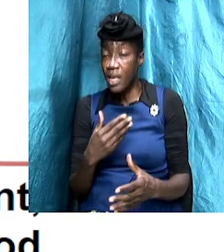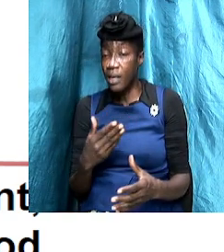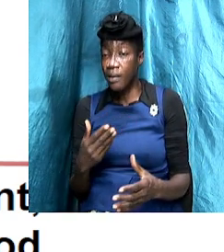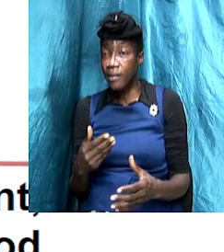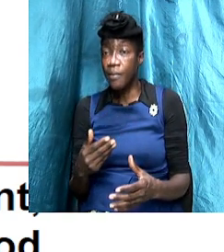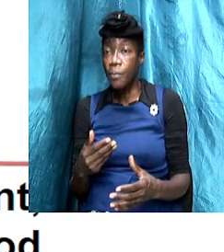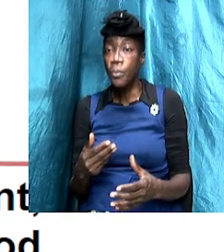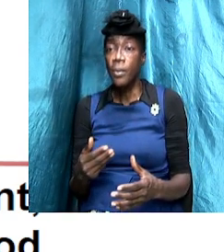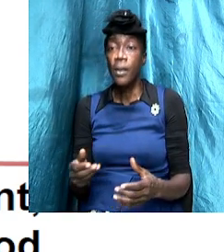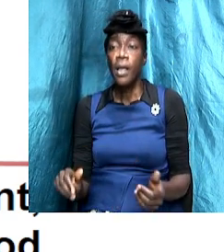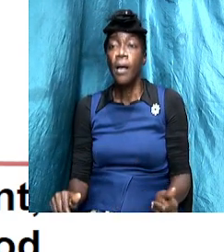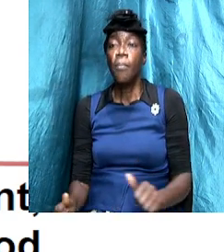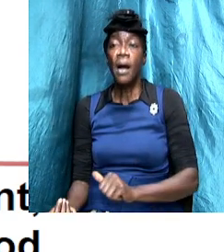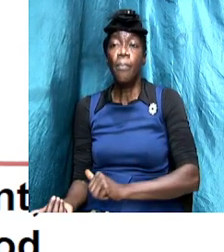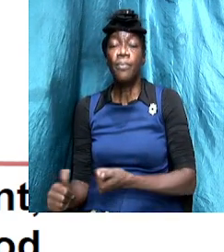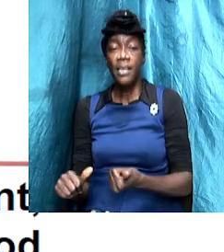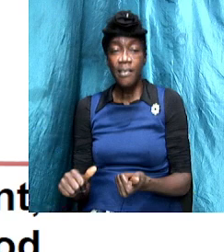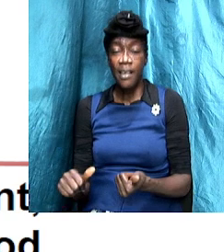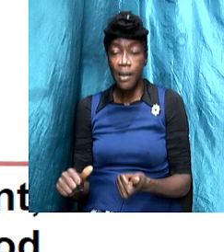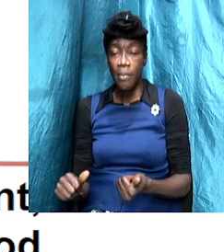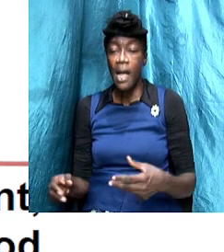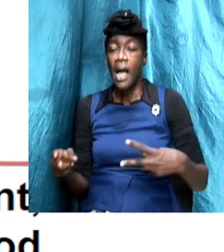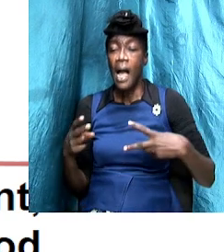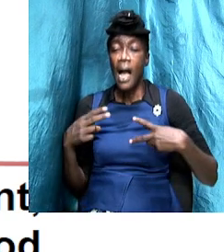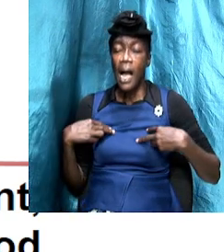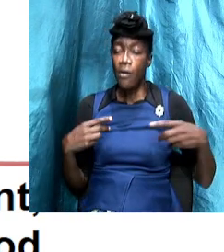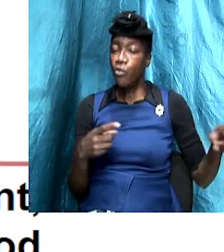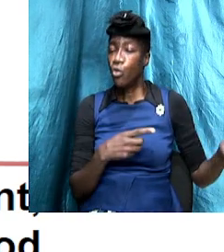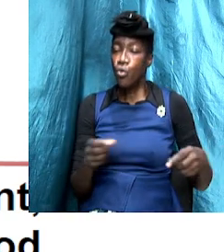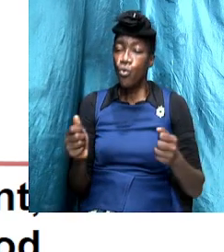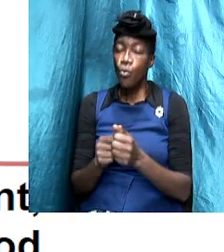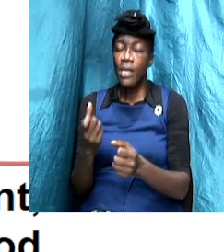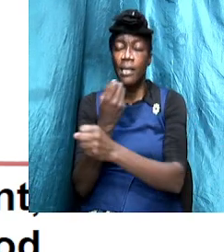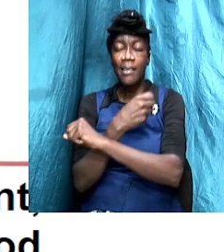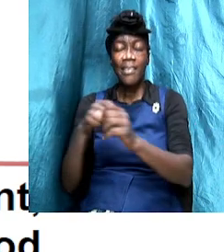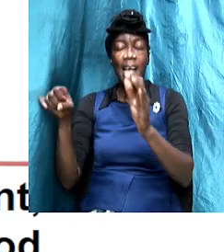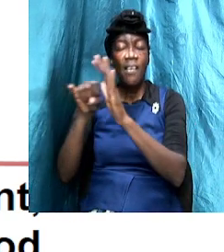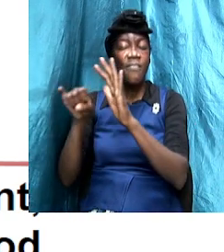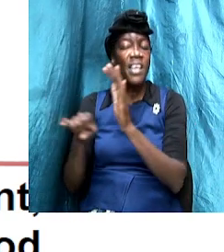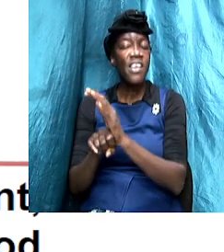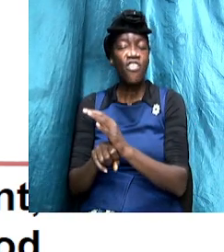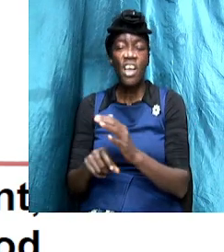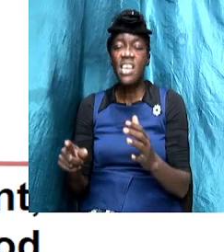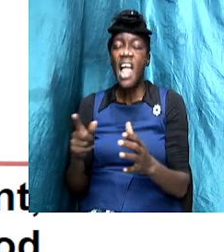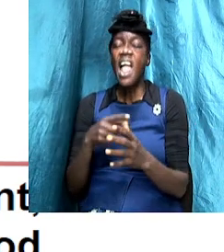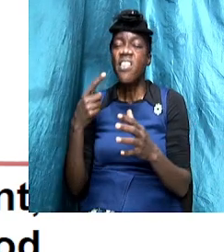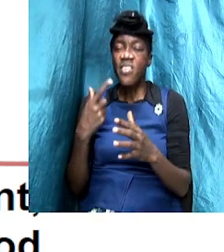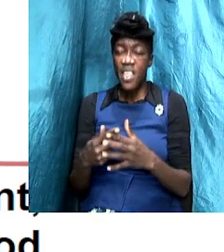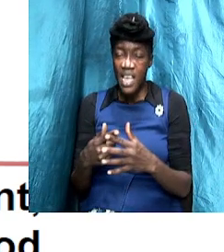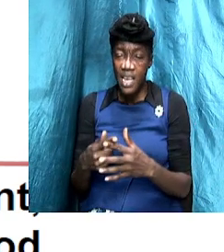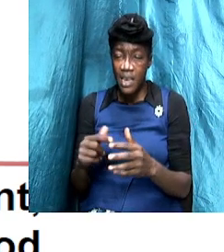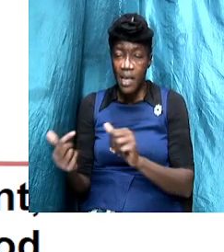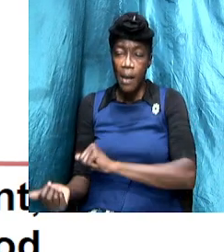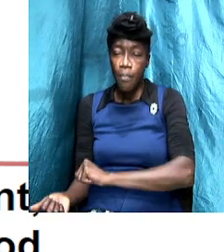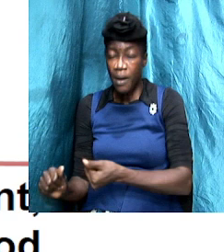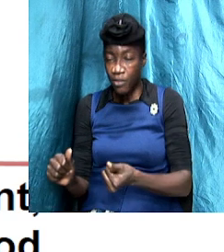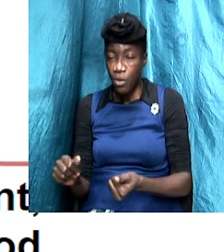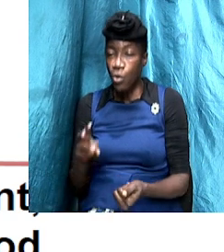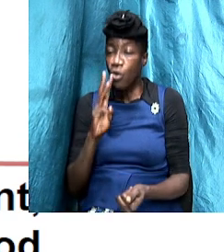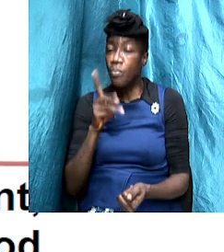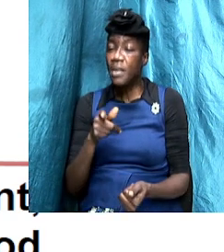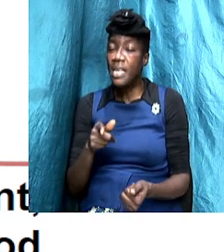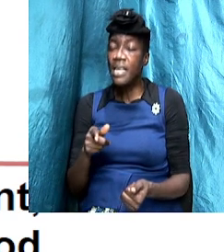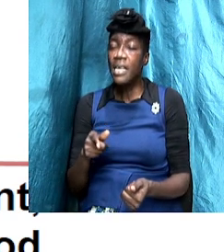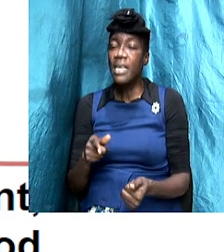In other words, it has to do with salvation. And secondly, we learn that baptism will be the step taken by the